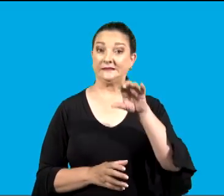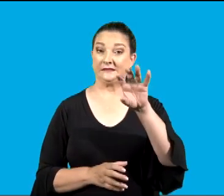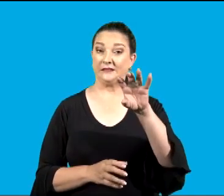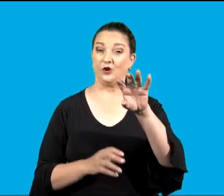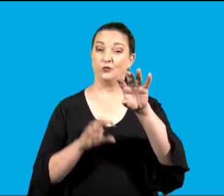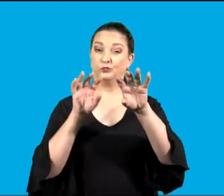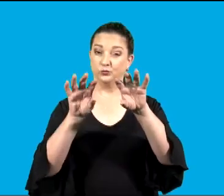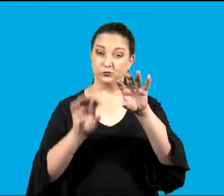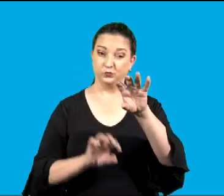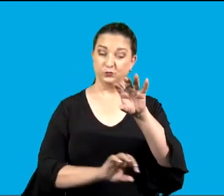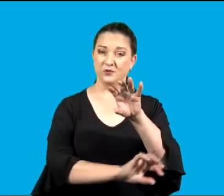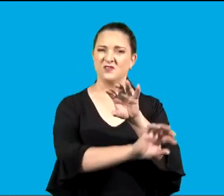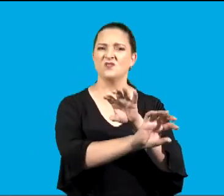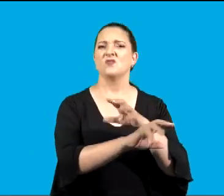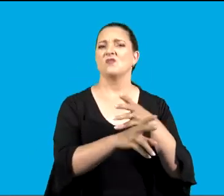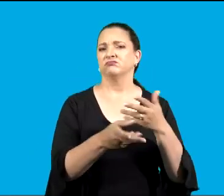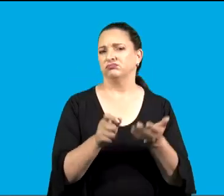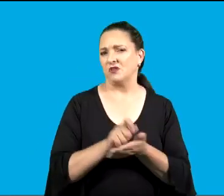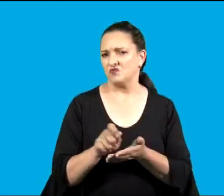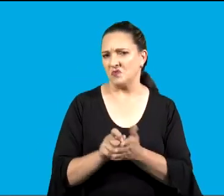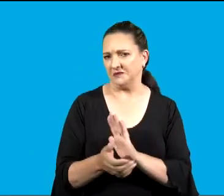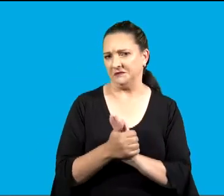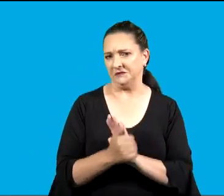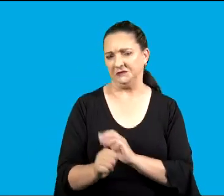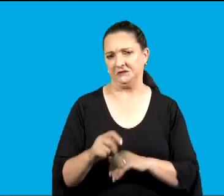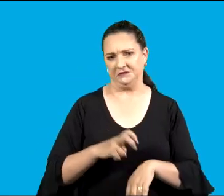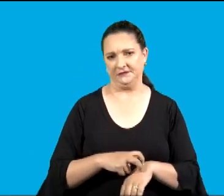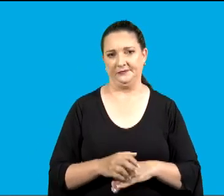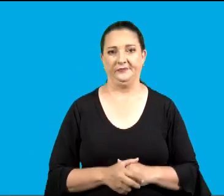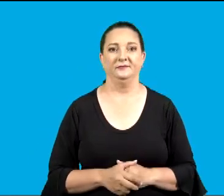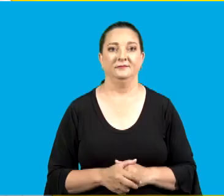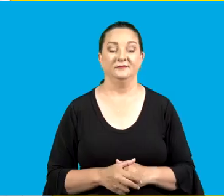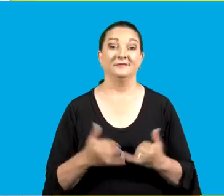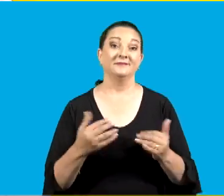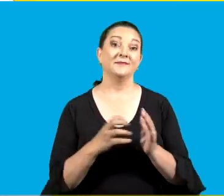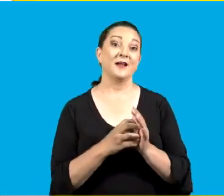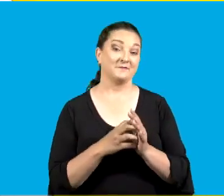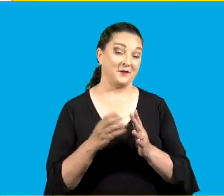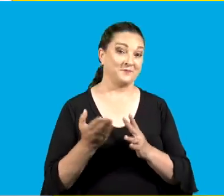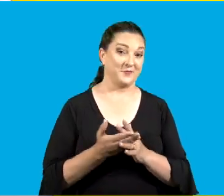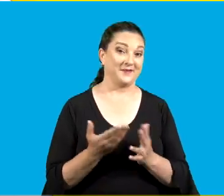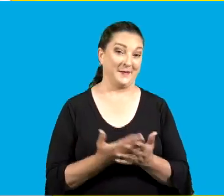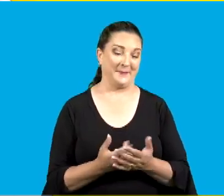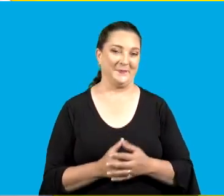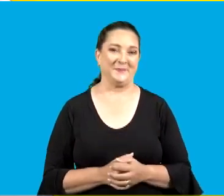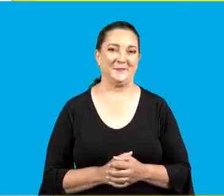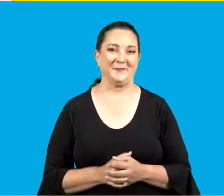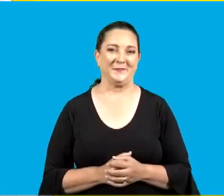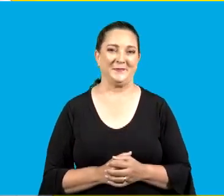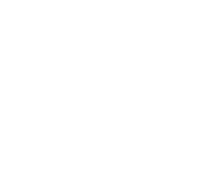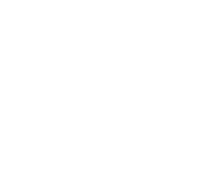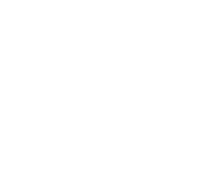And here is the exam writing competences. Dear learners, let us go for an ad break and I'll see you